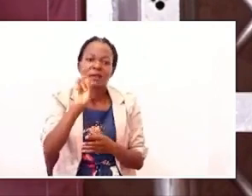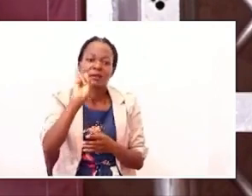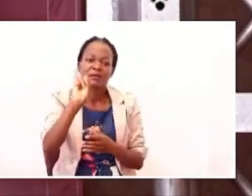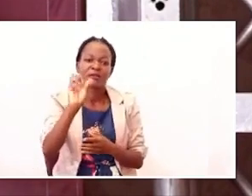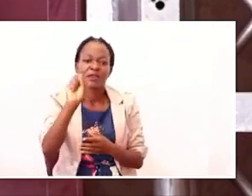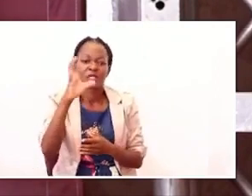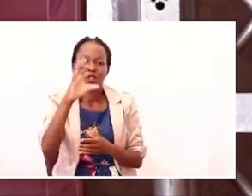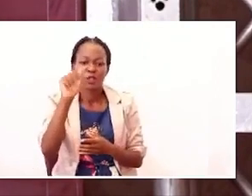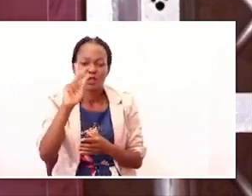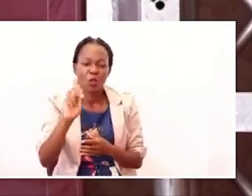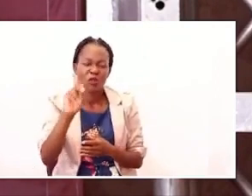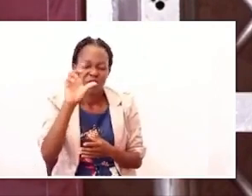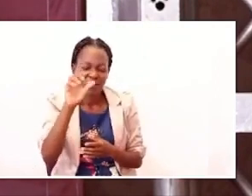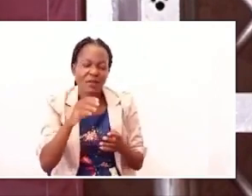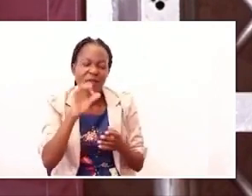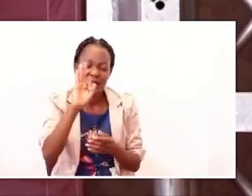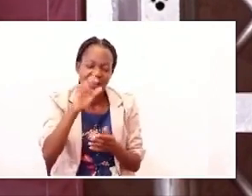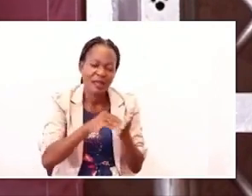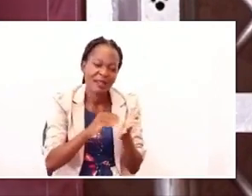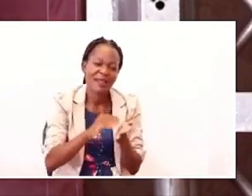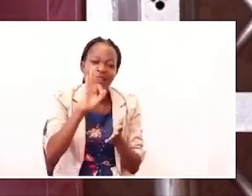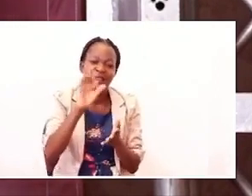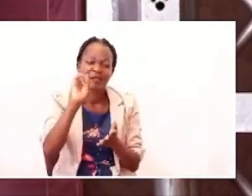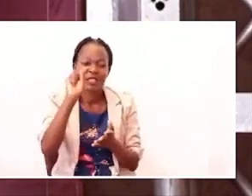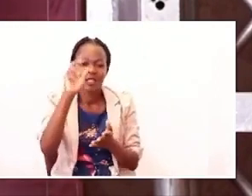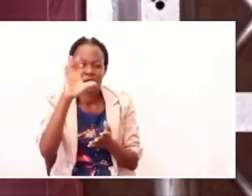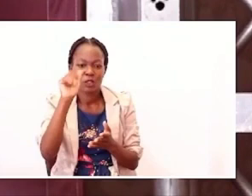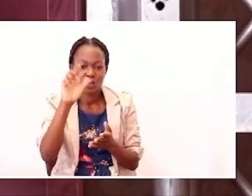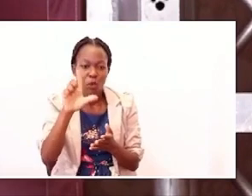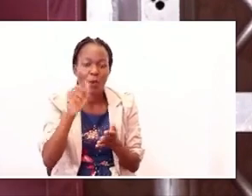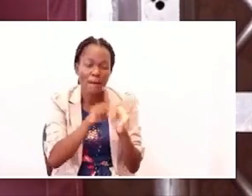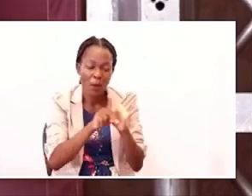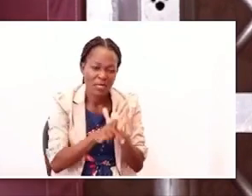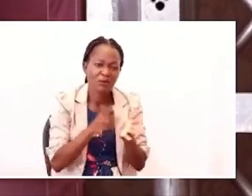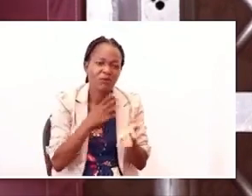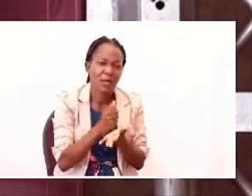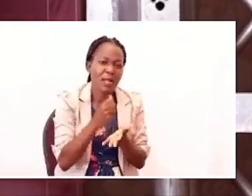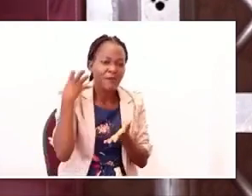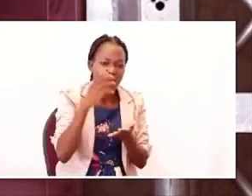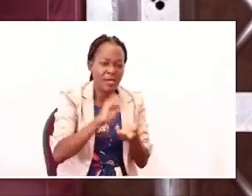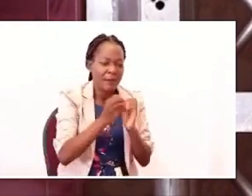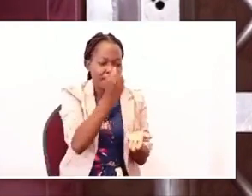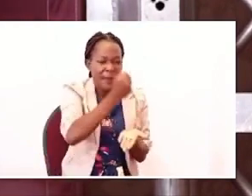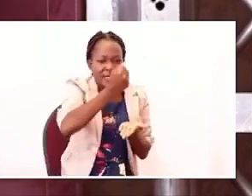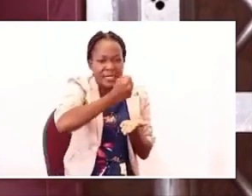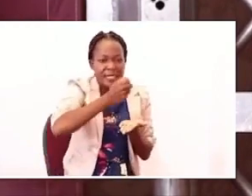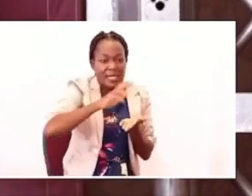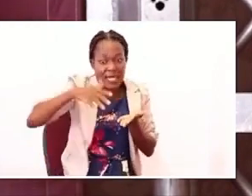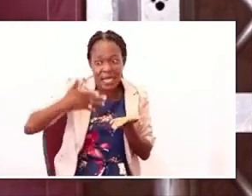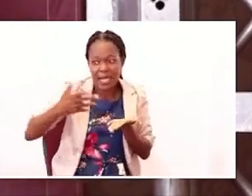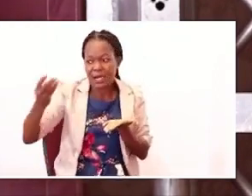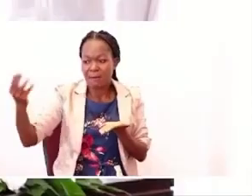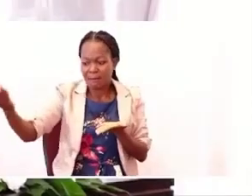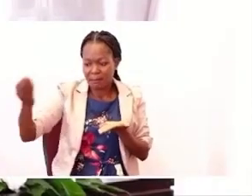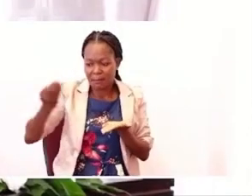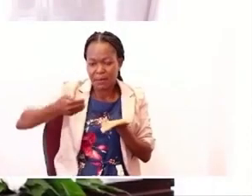that governments will be able to balance their recurrent budgets and borrow for development. When